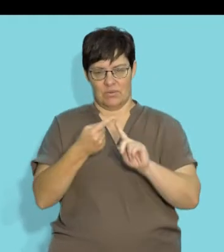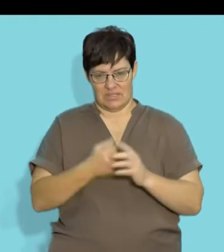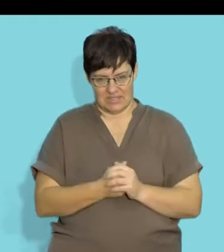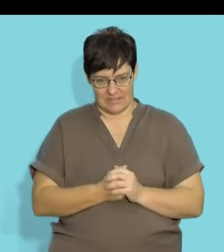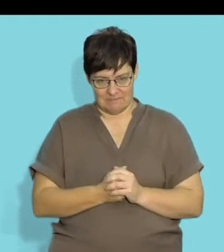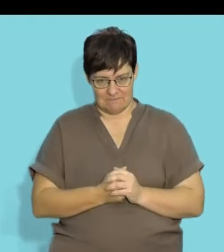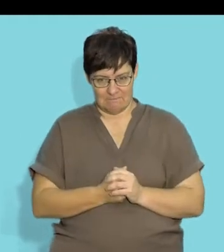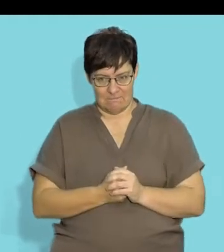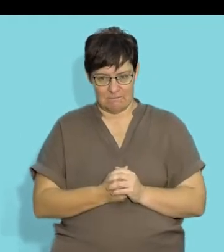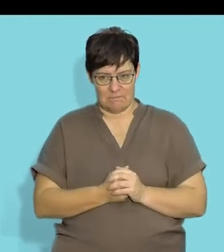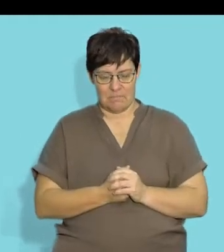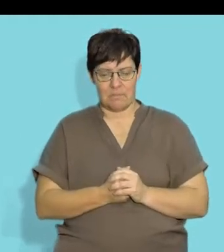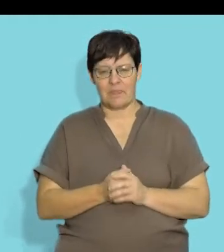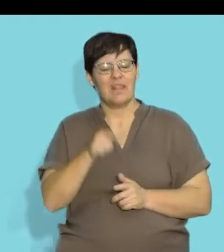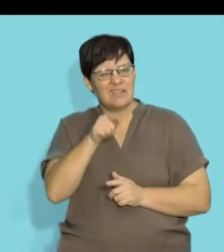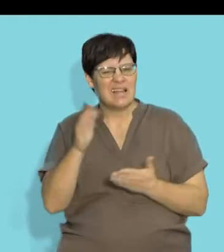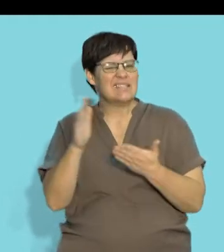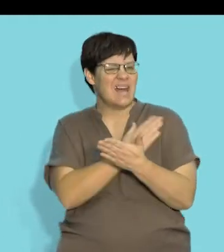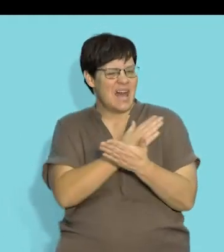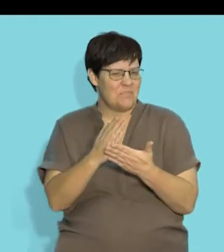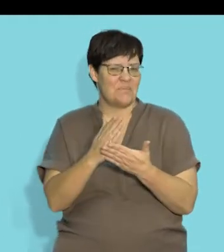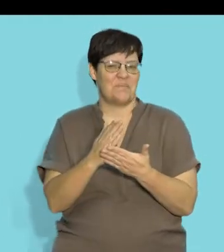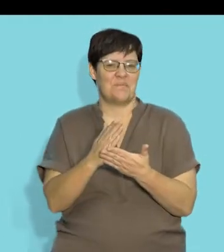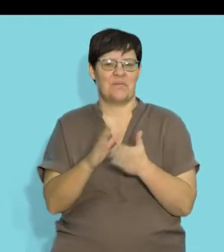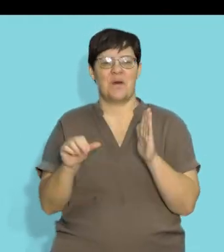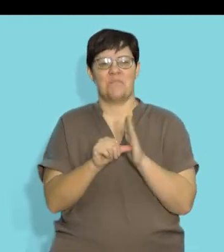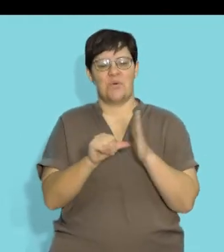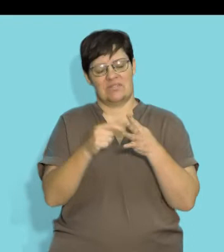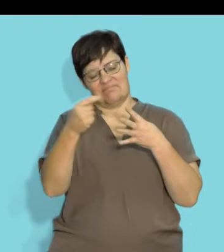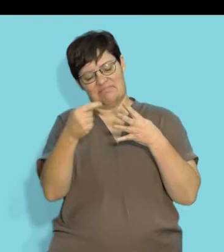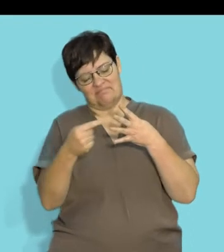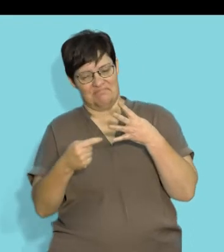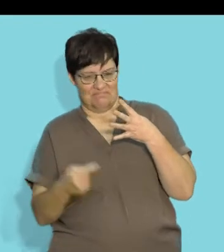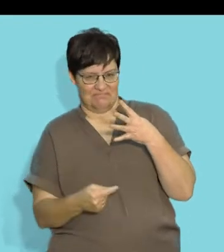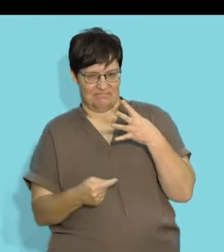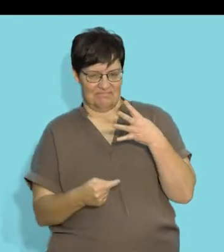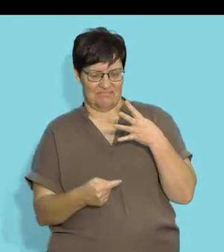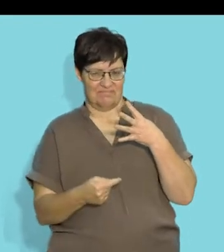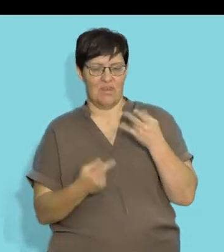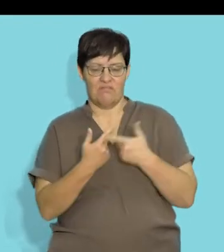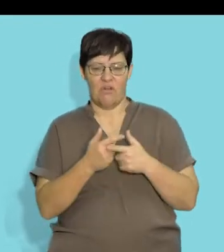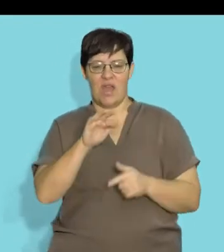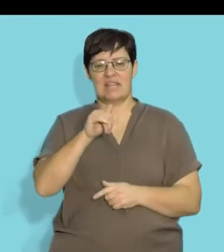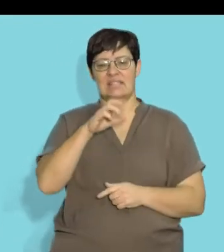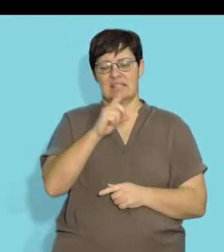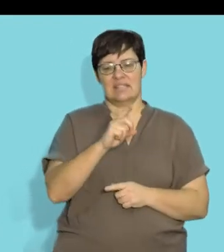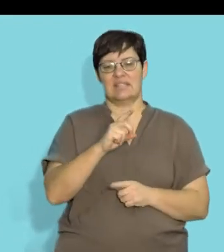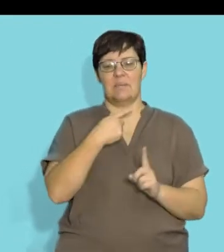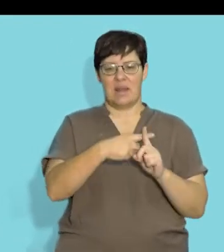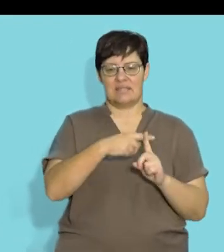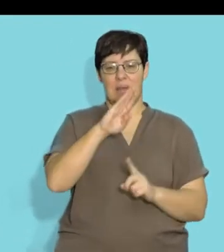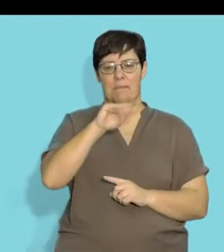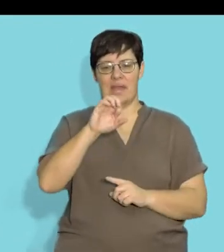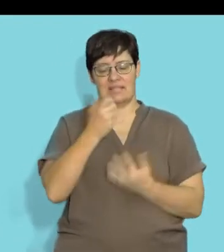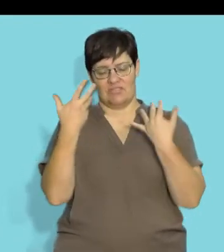equivalence point or the point of equivalence. So these are some of the, important aspects of a typical